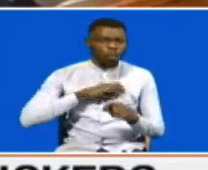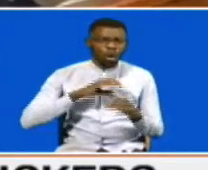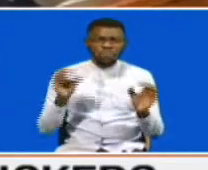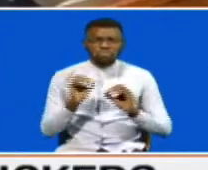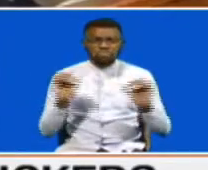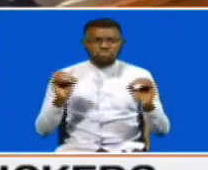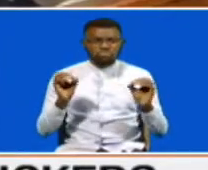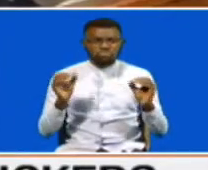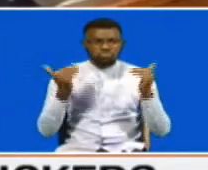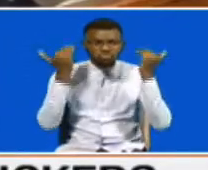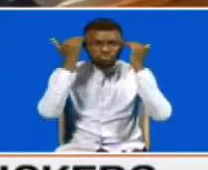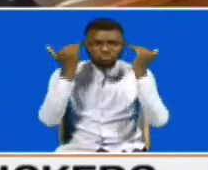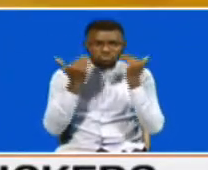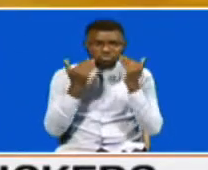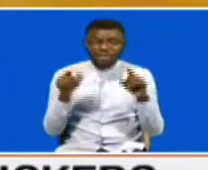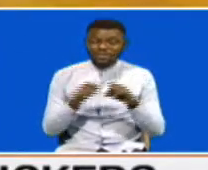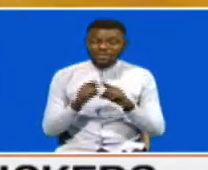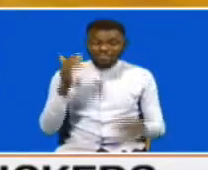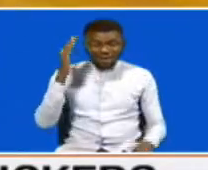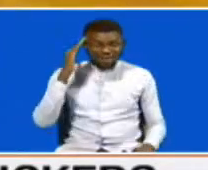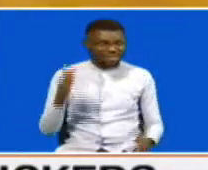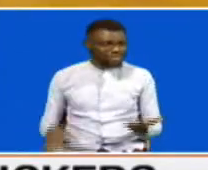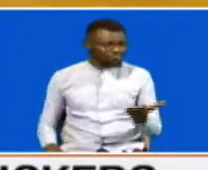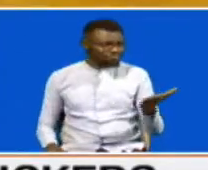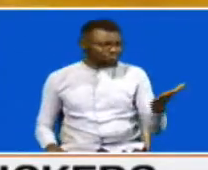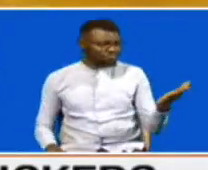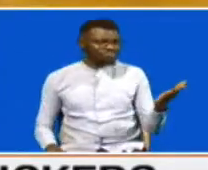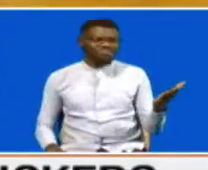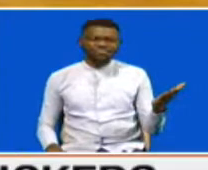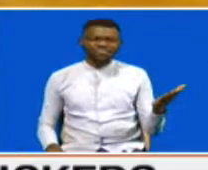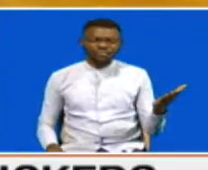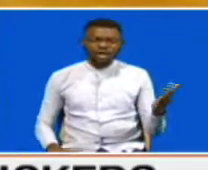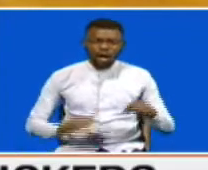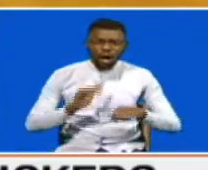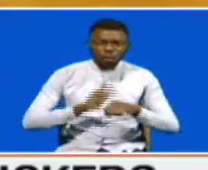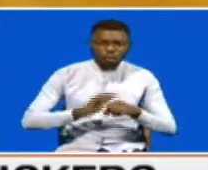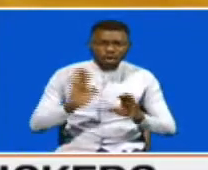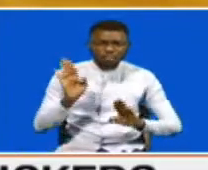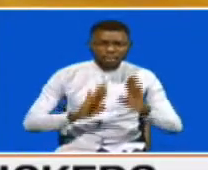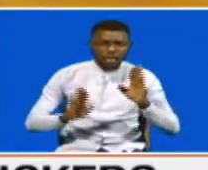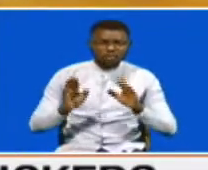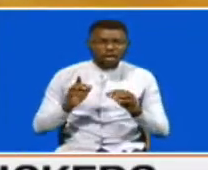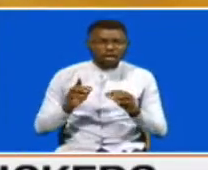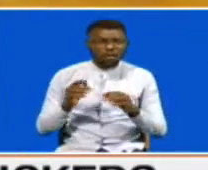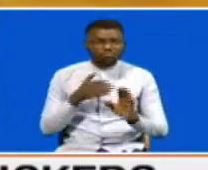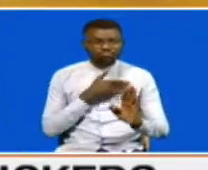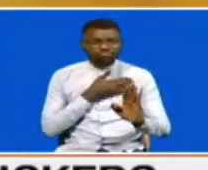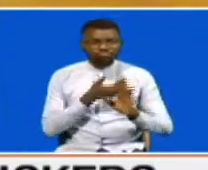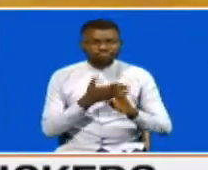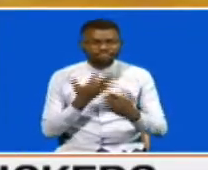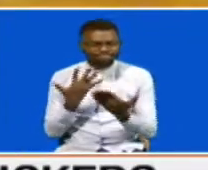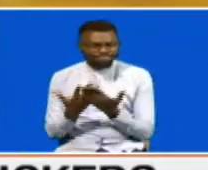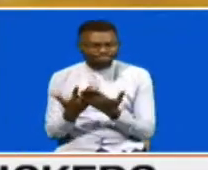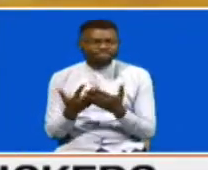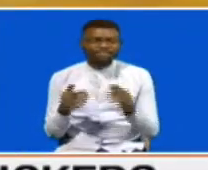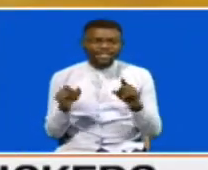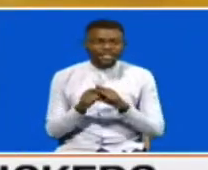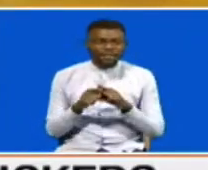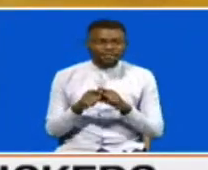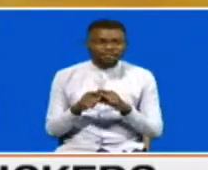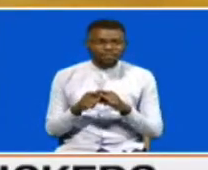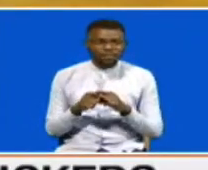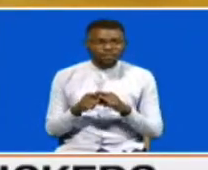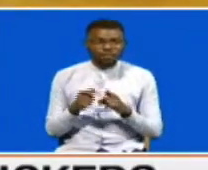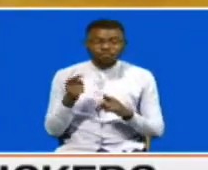So the court also appreciates that the accused persons have been said to have been of good behavior while in prison and that they've been in custody